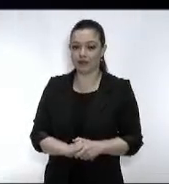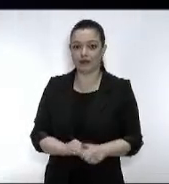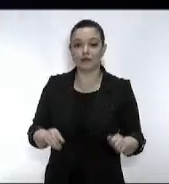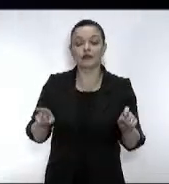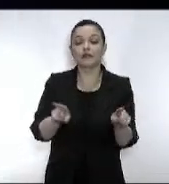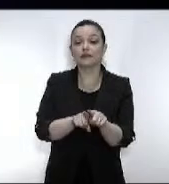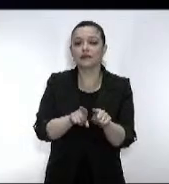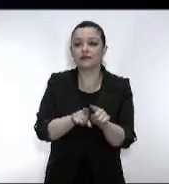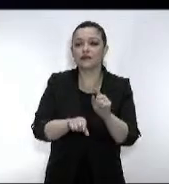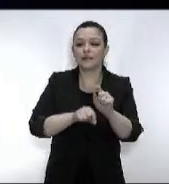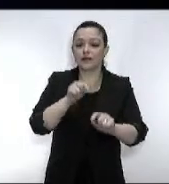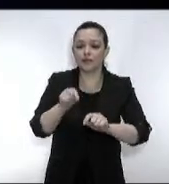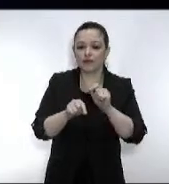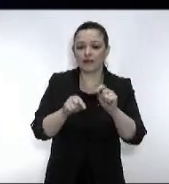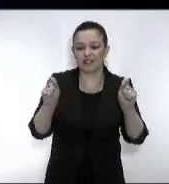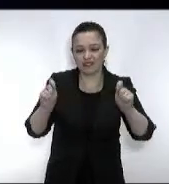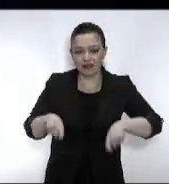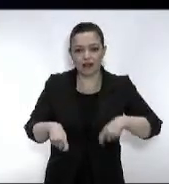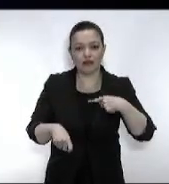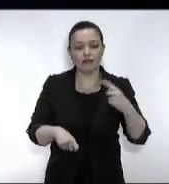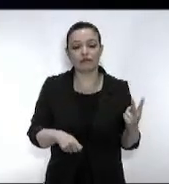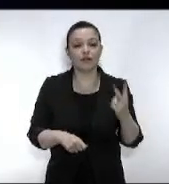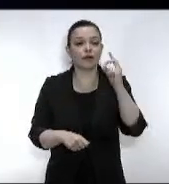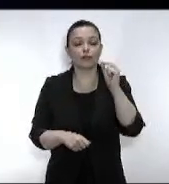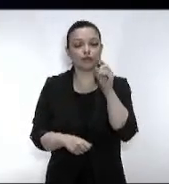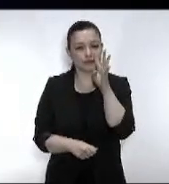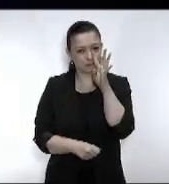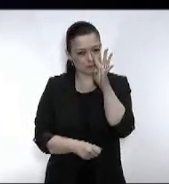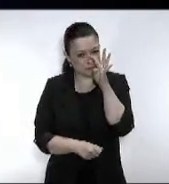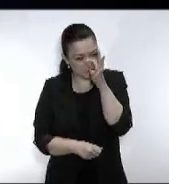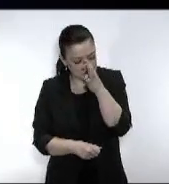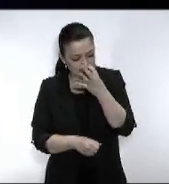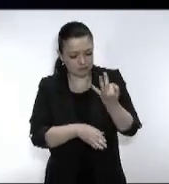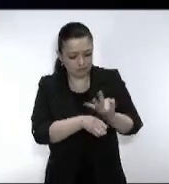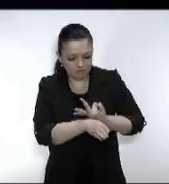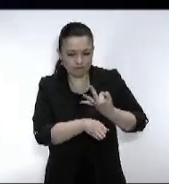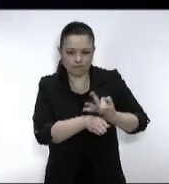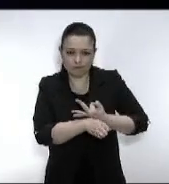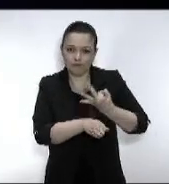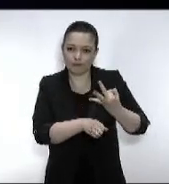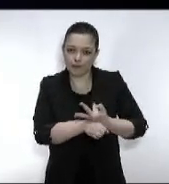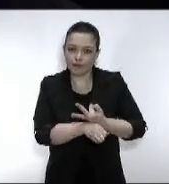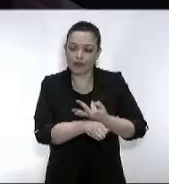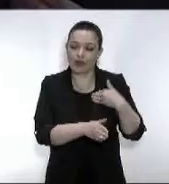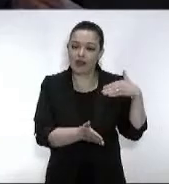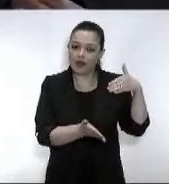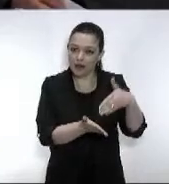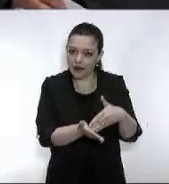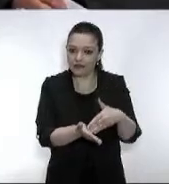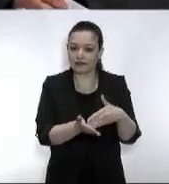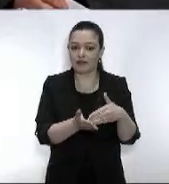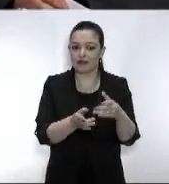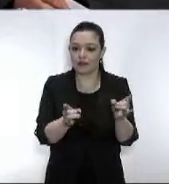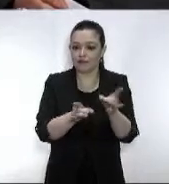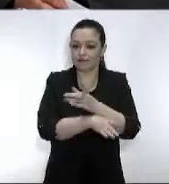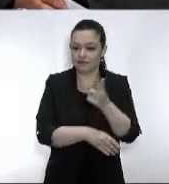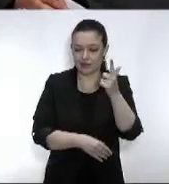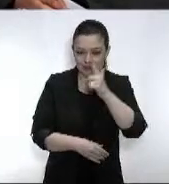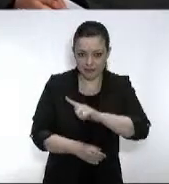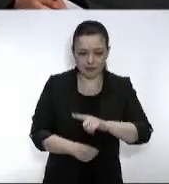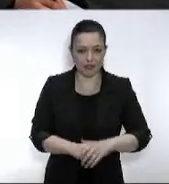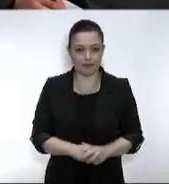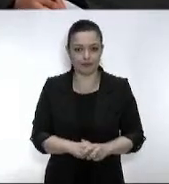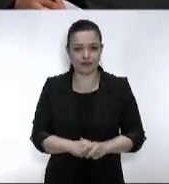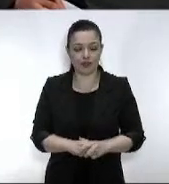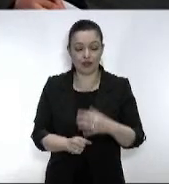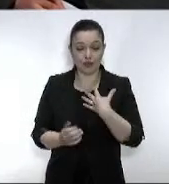also has a great value for your resilience, the strength that we have to finish. I'd like to give some